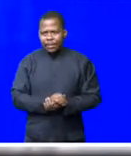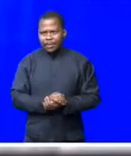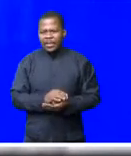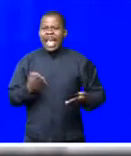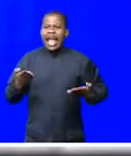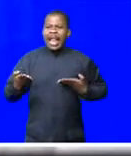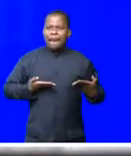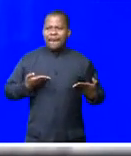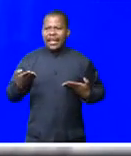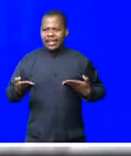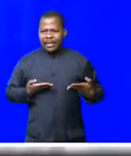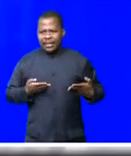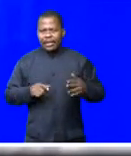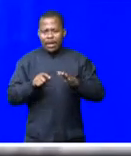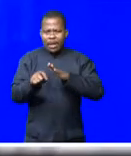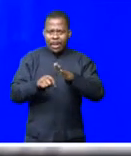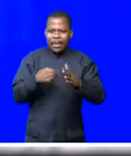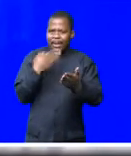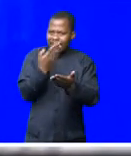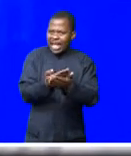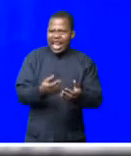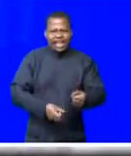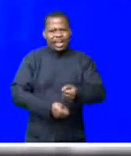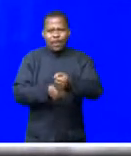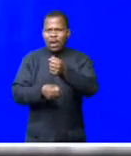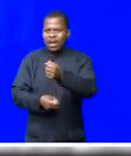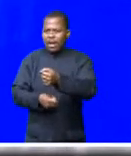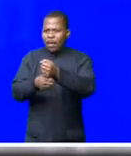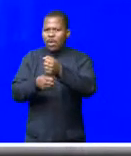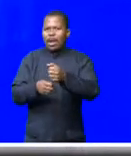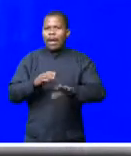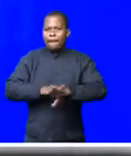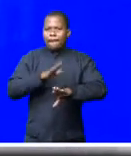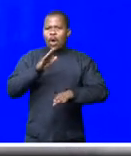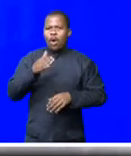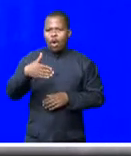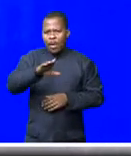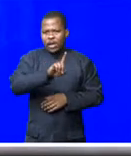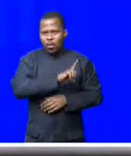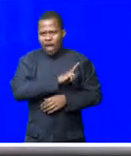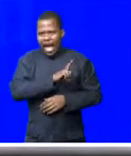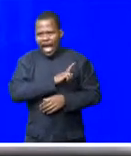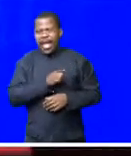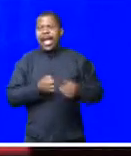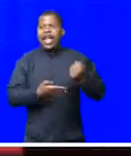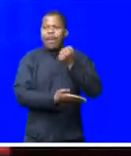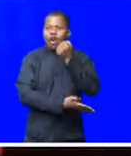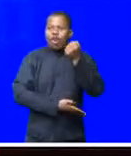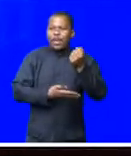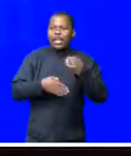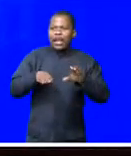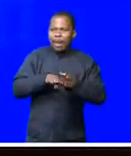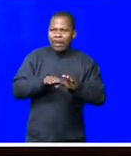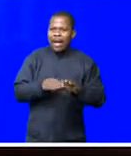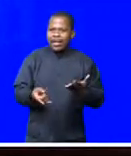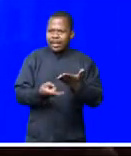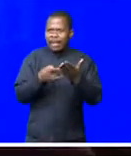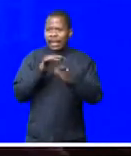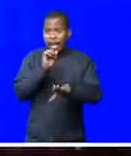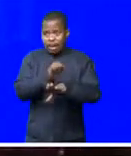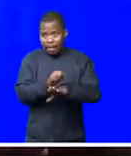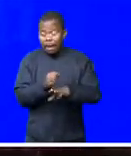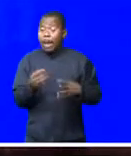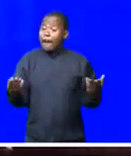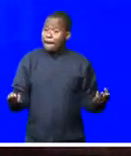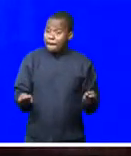ibe inkulu kakhulu because it can only happen masithola isupport kini bonke baseNtondozi. Ukukhubateka